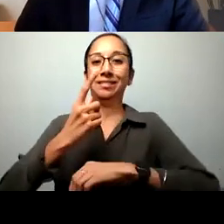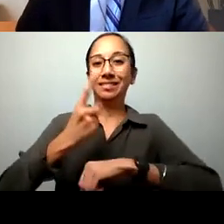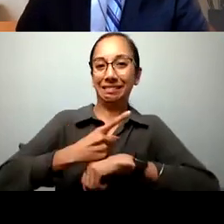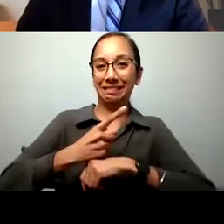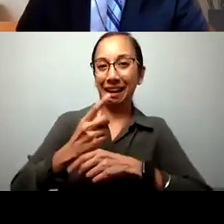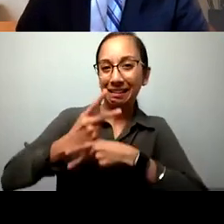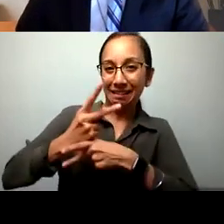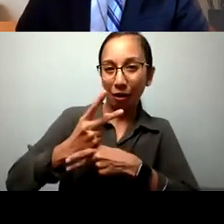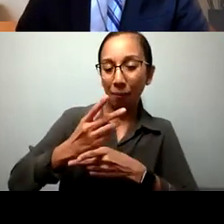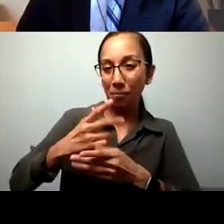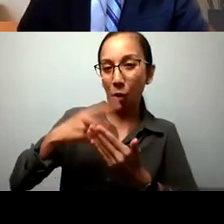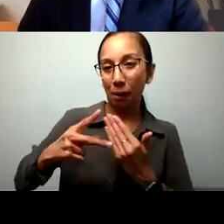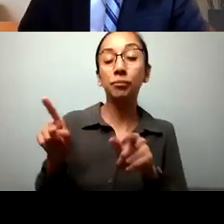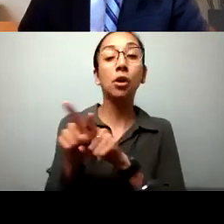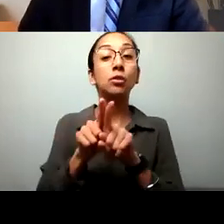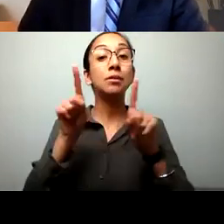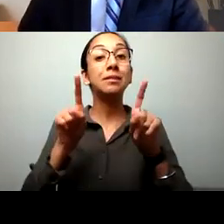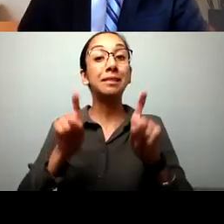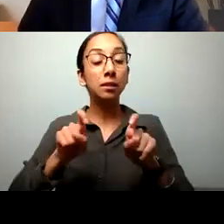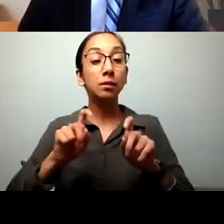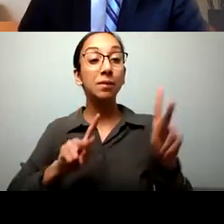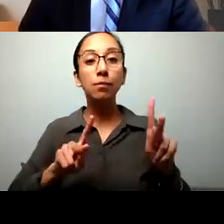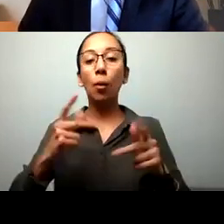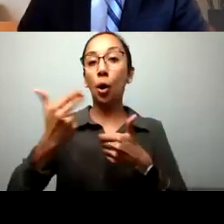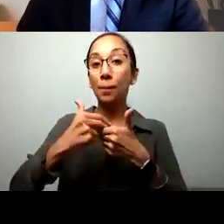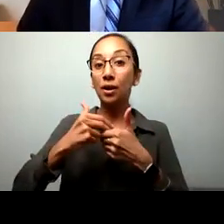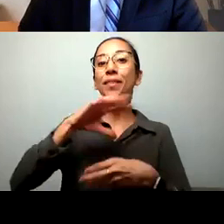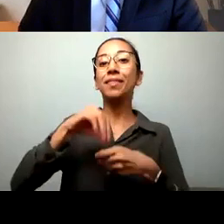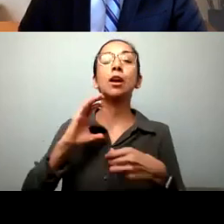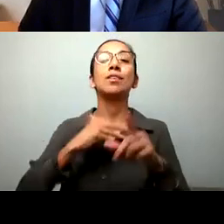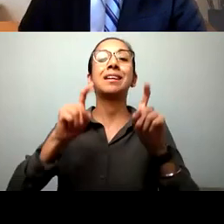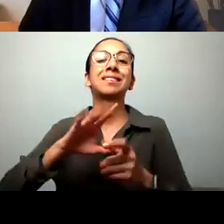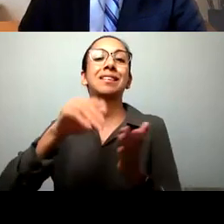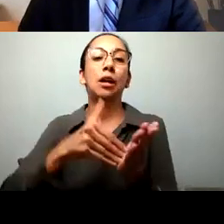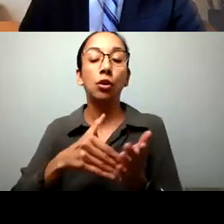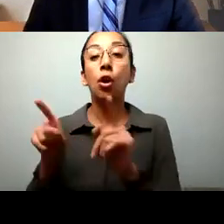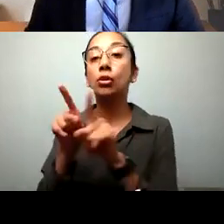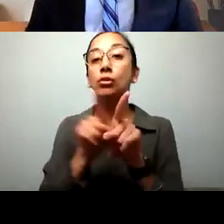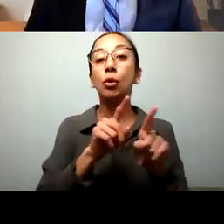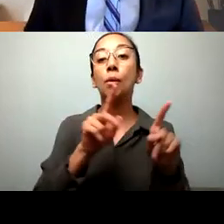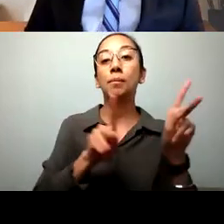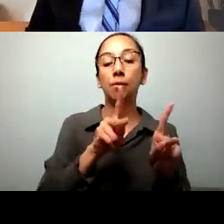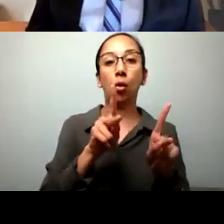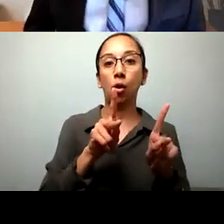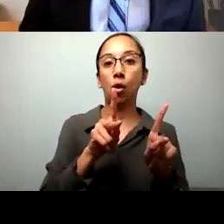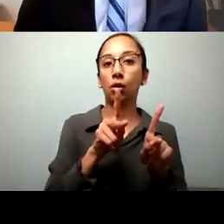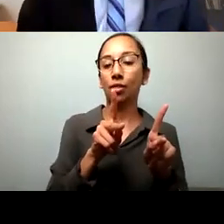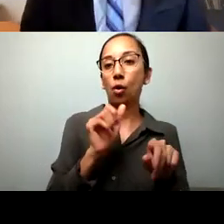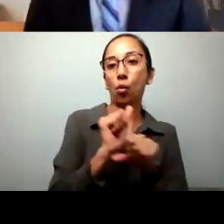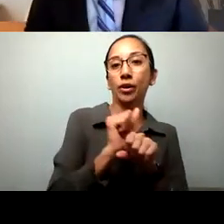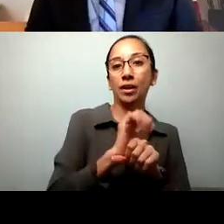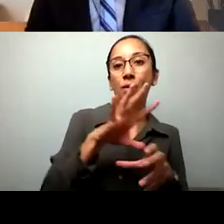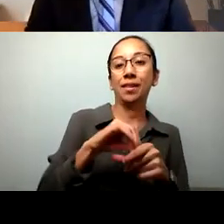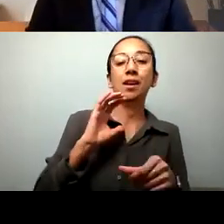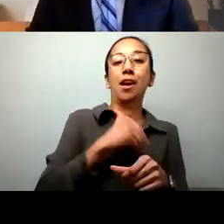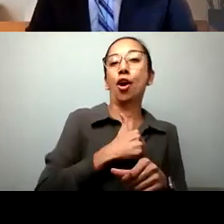testing those who are participating in our testing centers, as well as those who are working at our extended daycare sites. Our phase